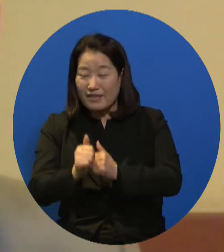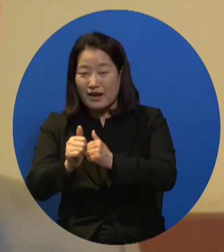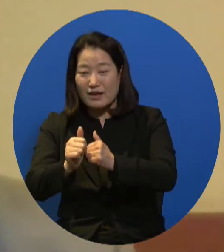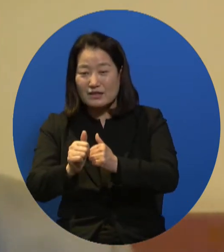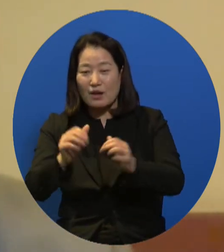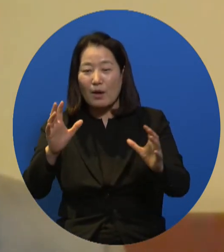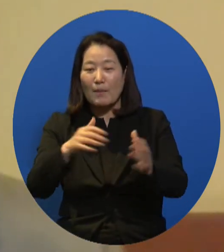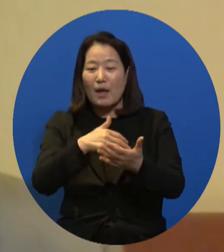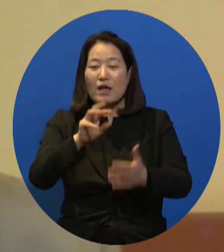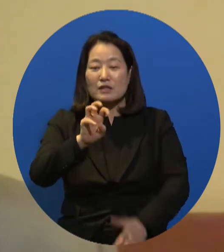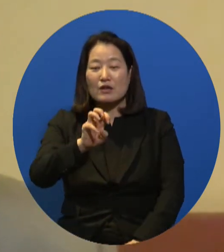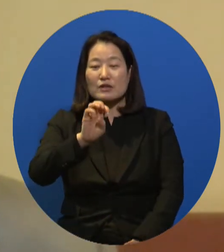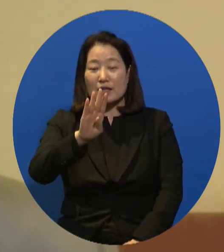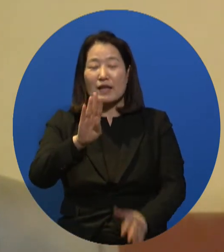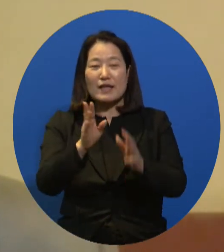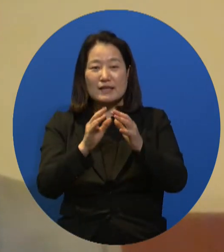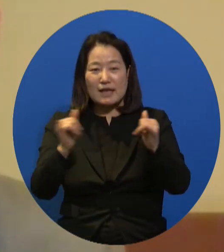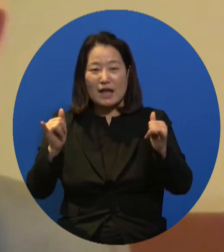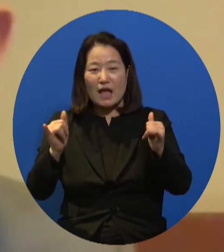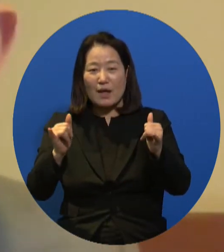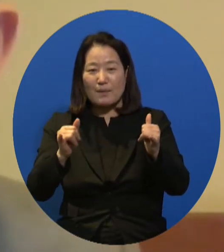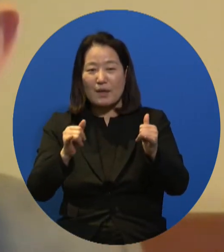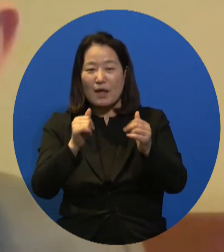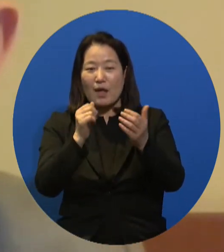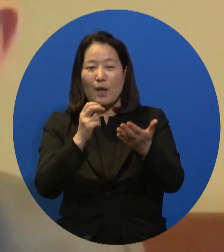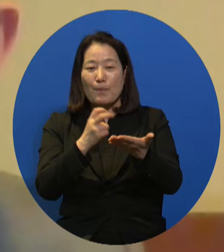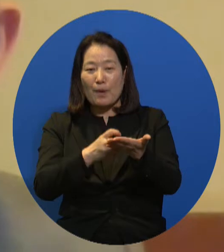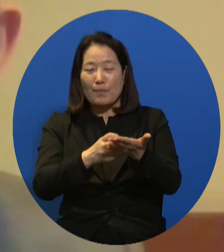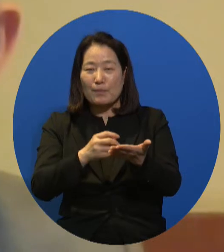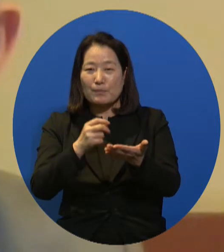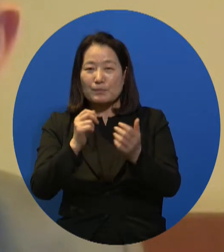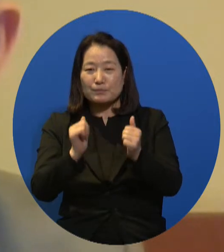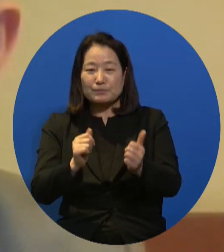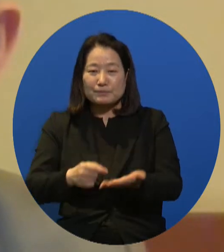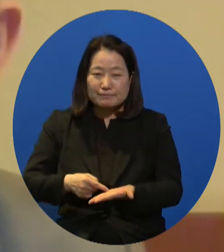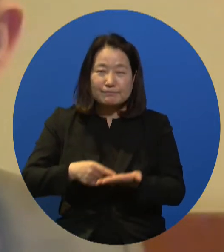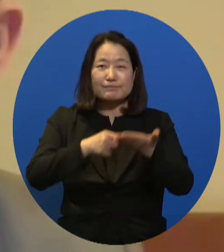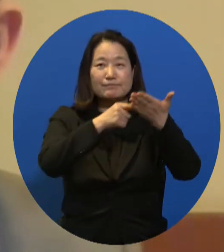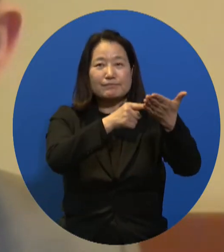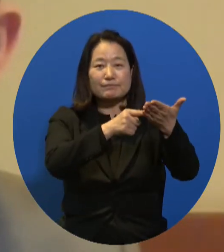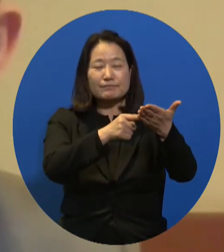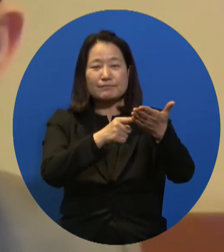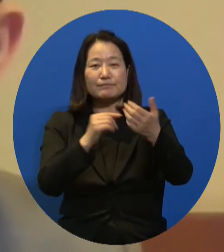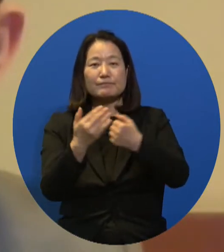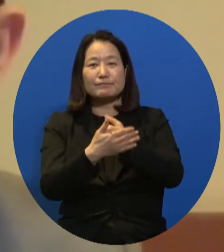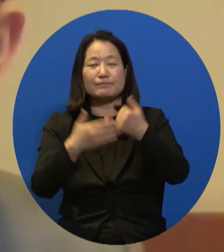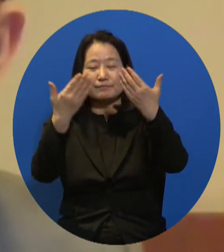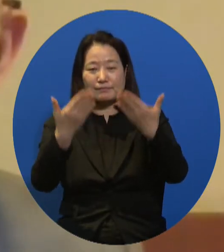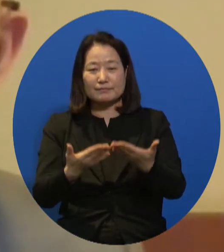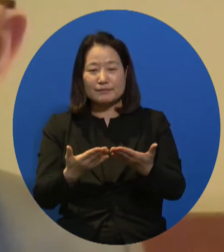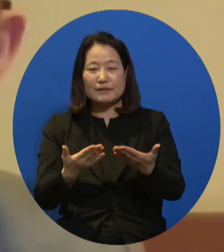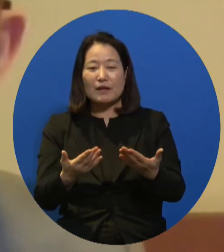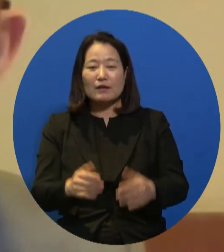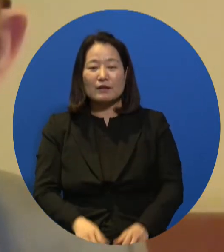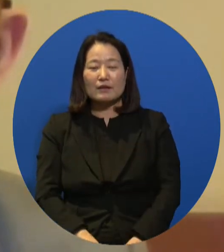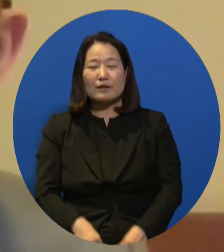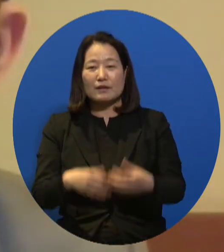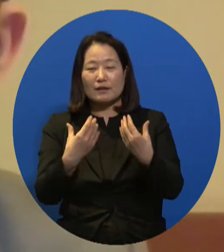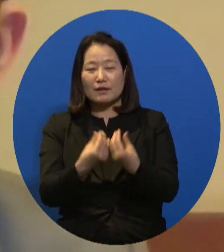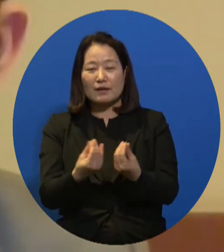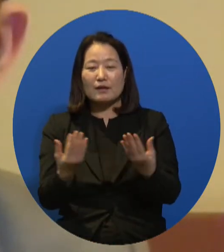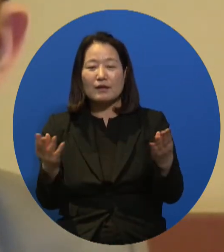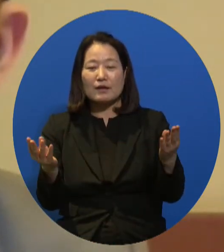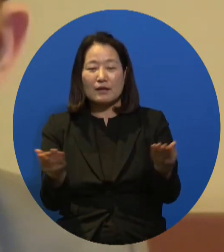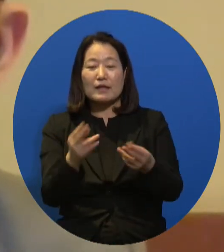social protection and assistance, non-discrimination at work, the accessibility of the banking system,